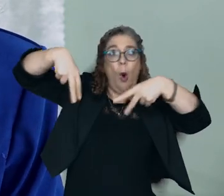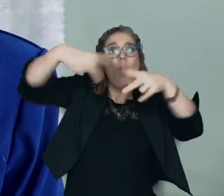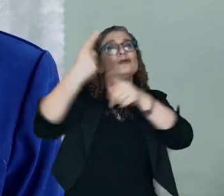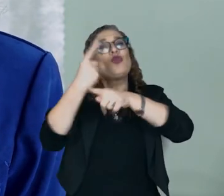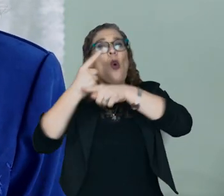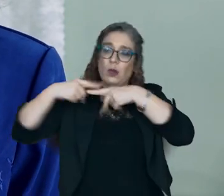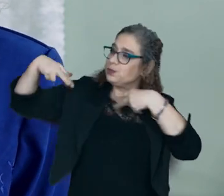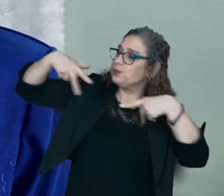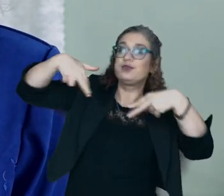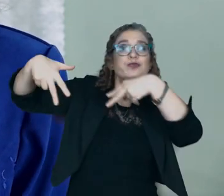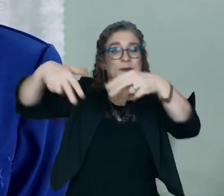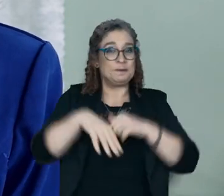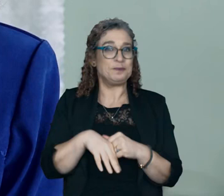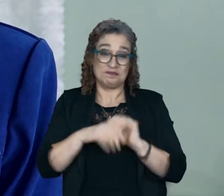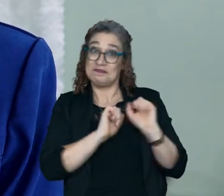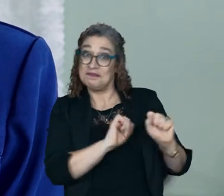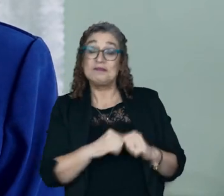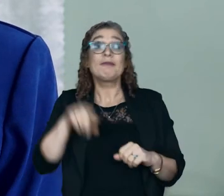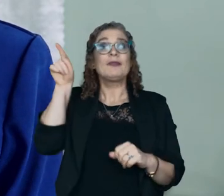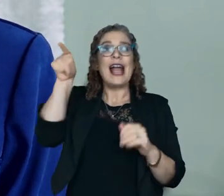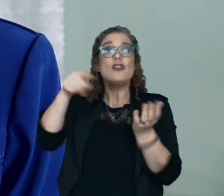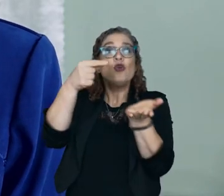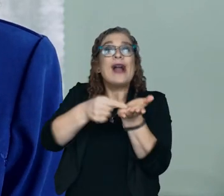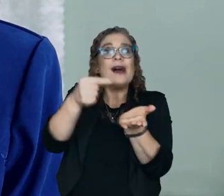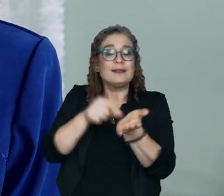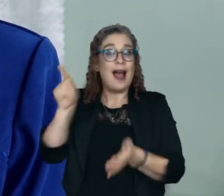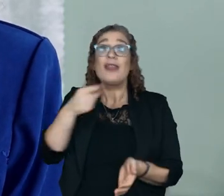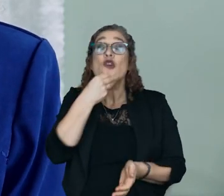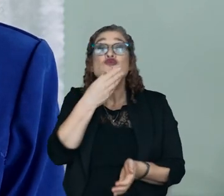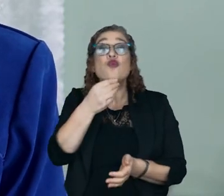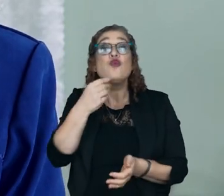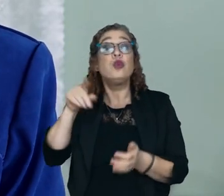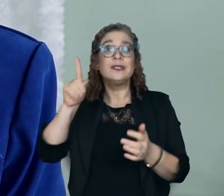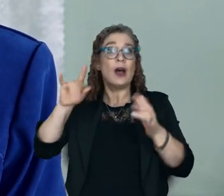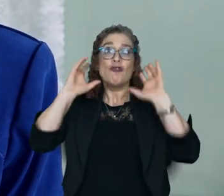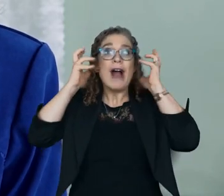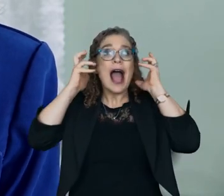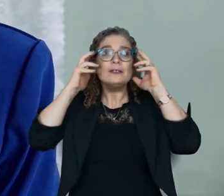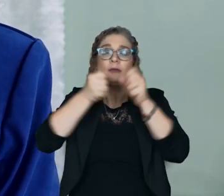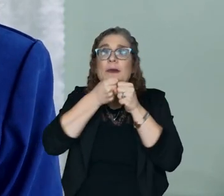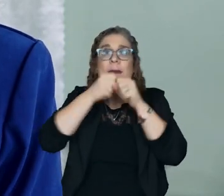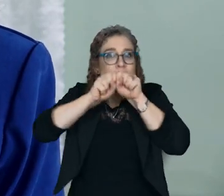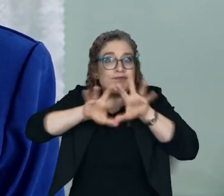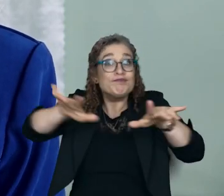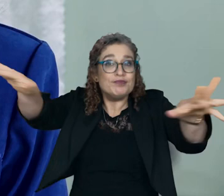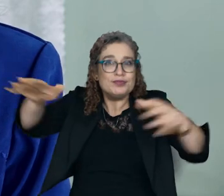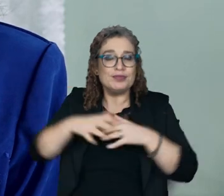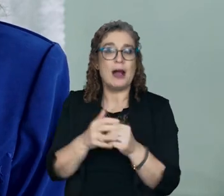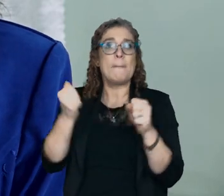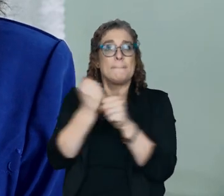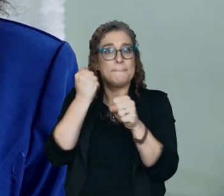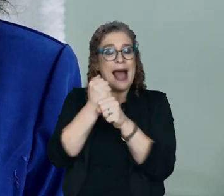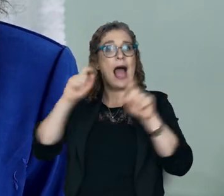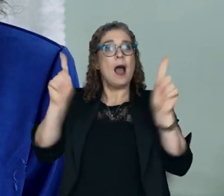In Uganda, through broadcasts, MU members are raising the